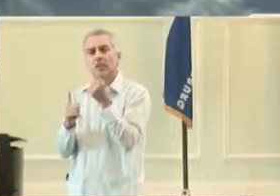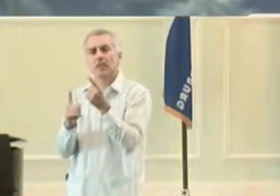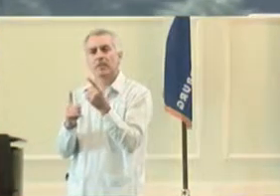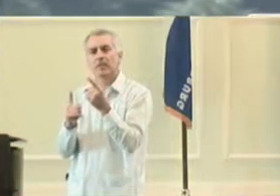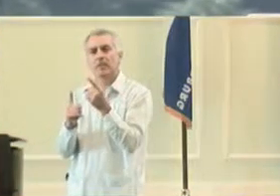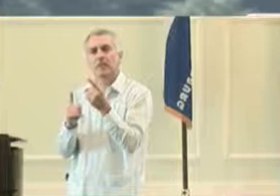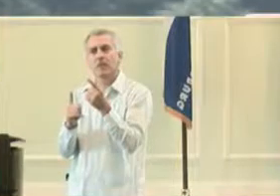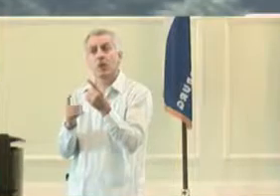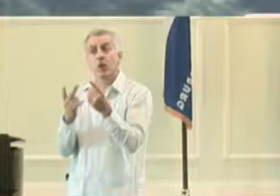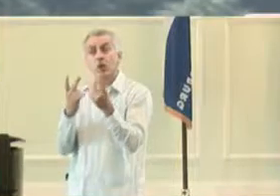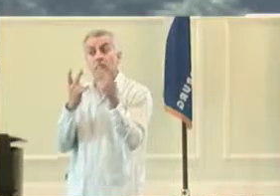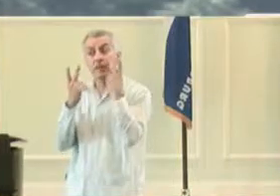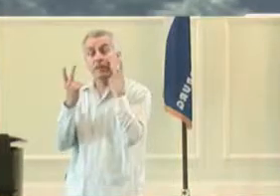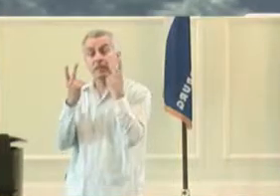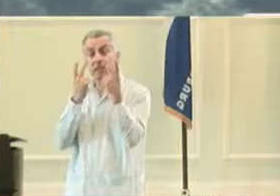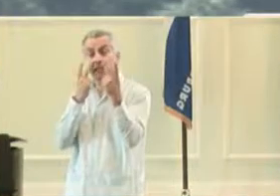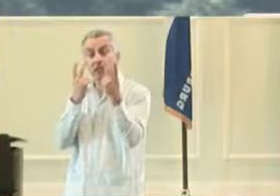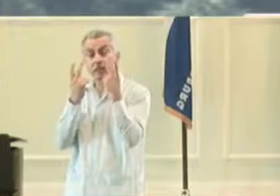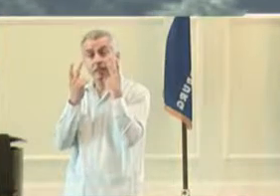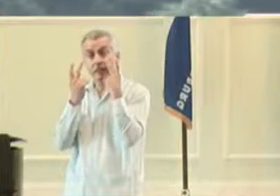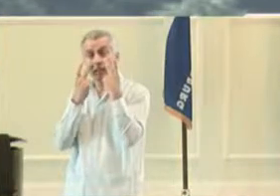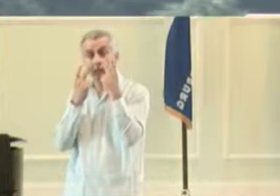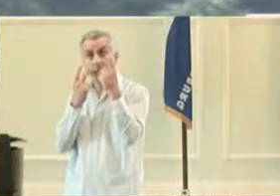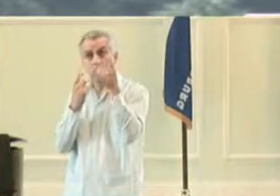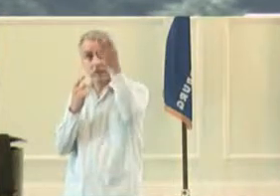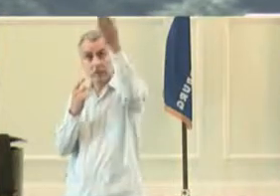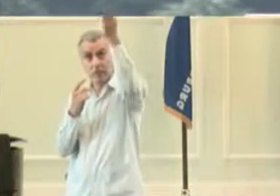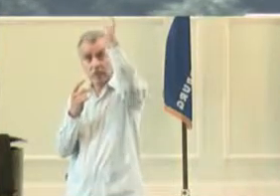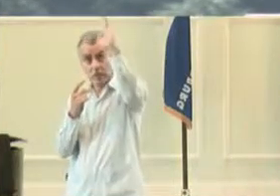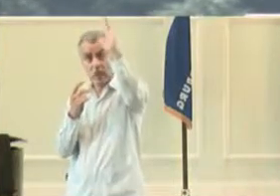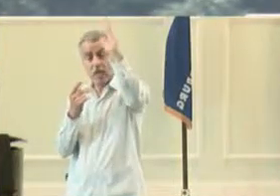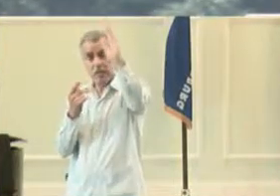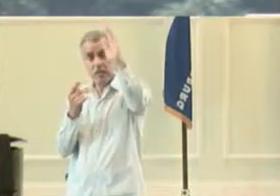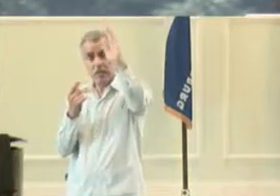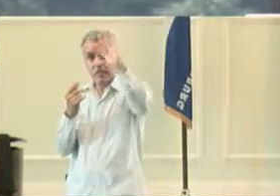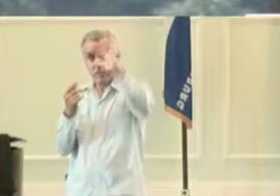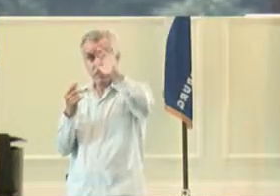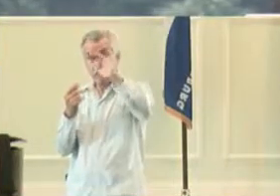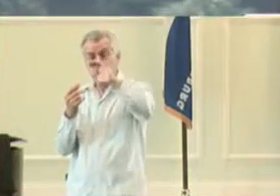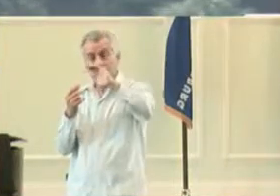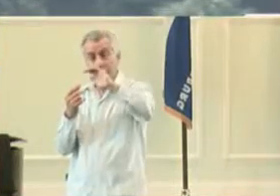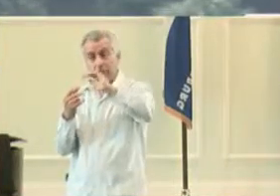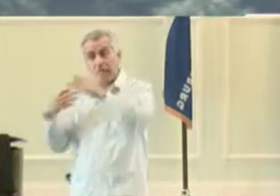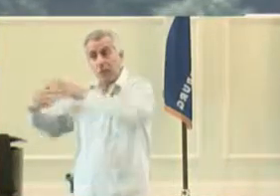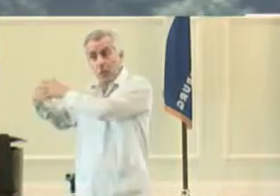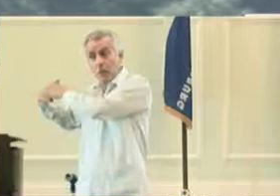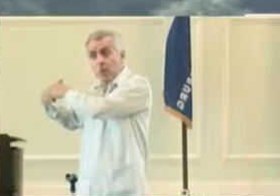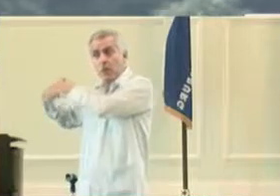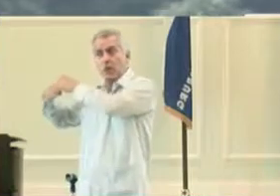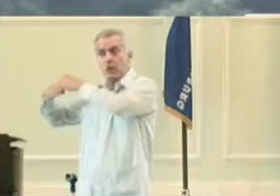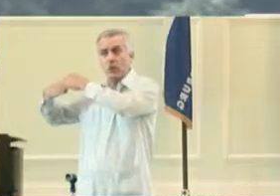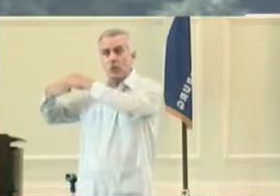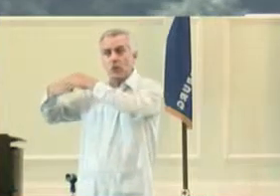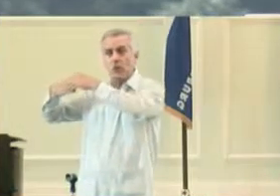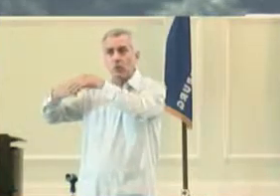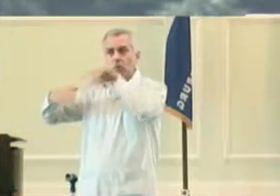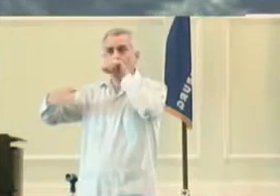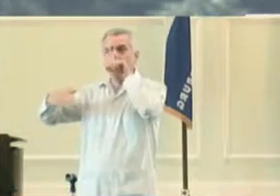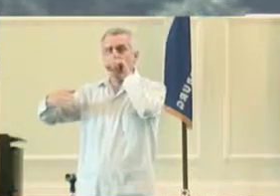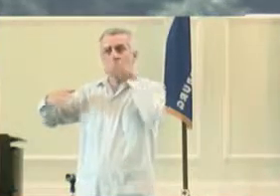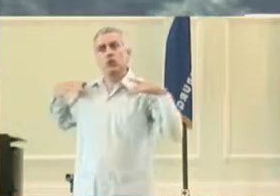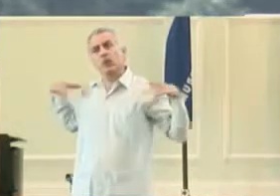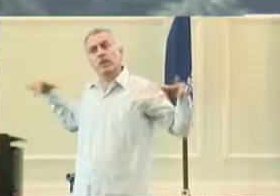you have seen what I did to the Egyptians and how I bore you on eagle's wings and brought